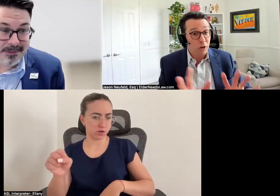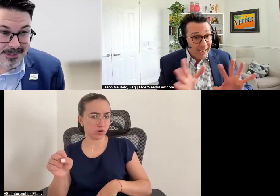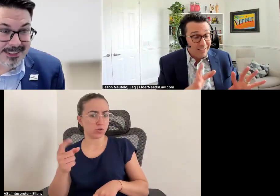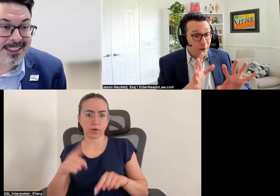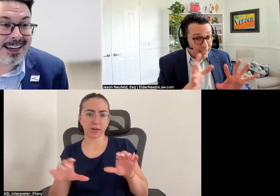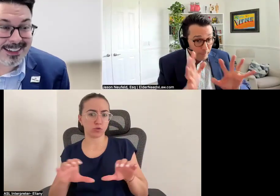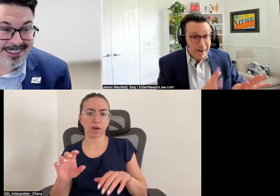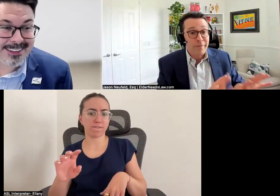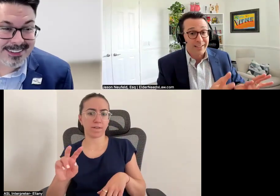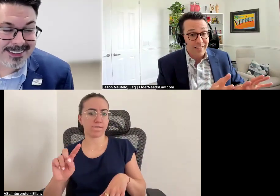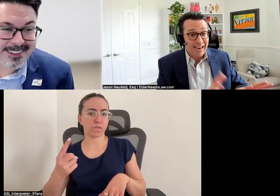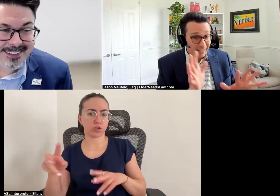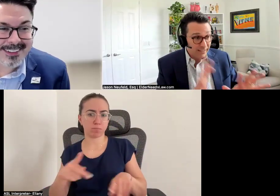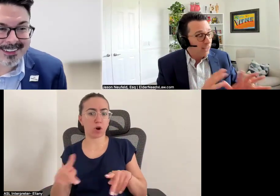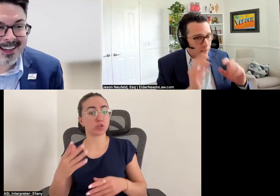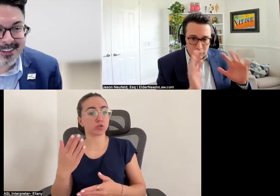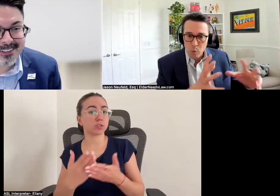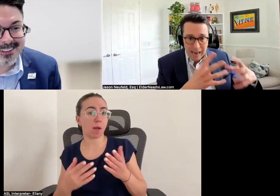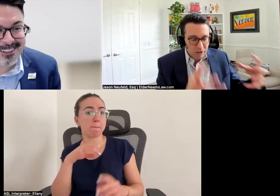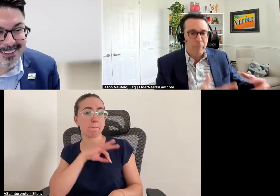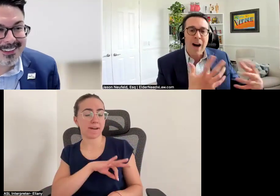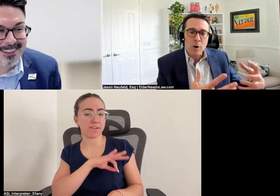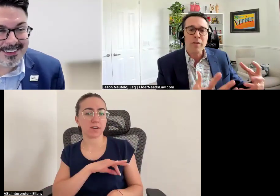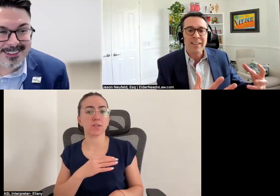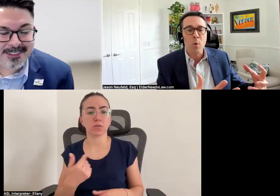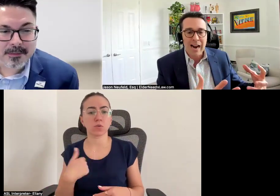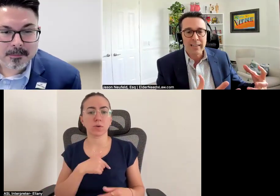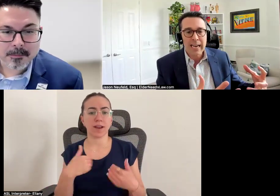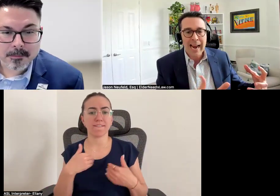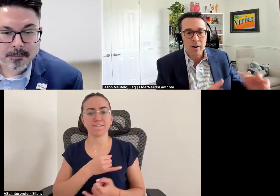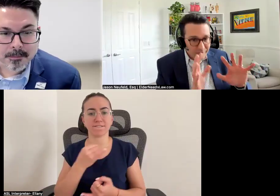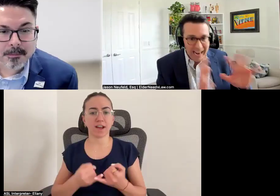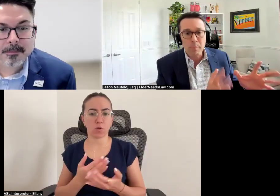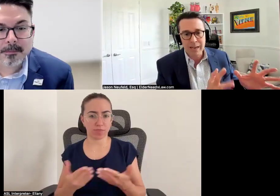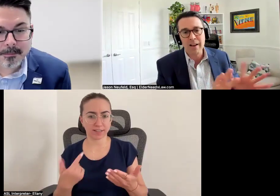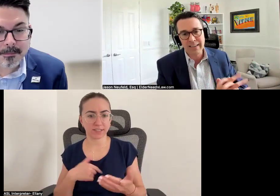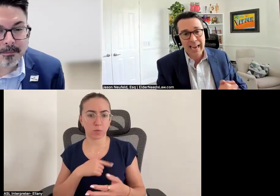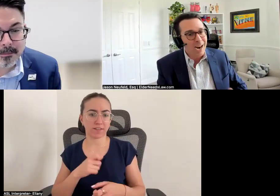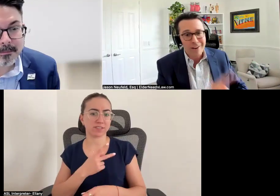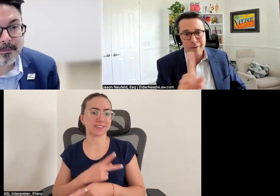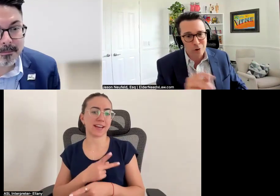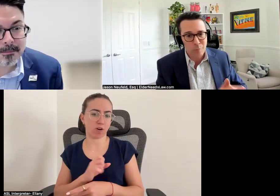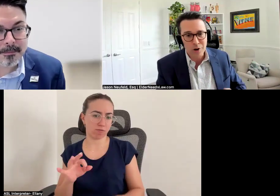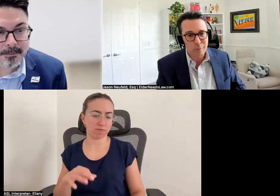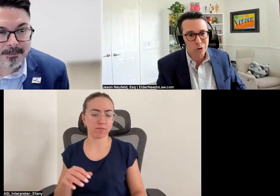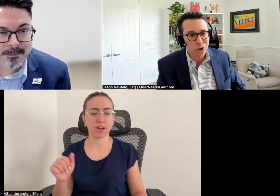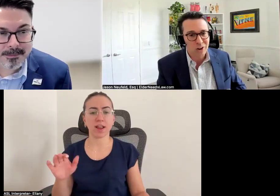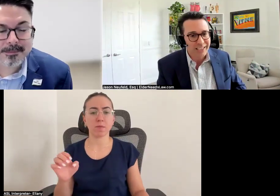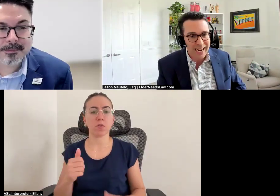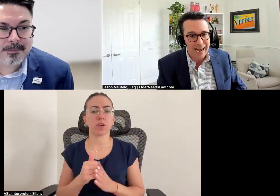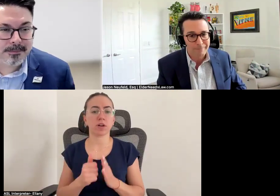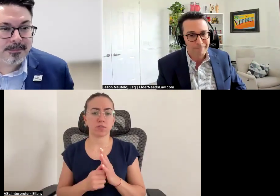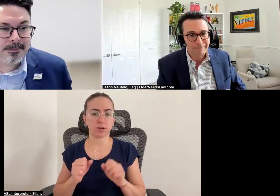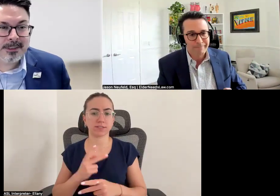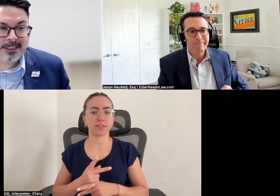point out. So there is a benefit to that, is to say, listen, we have some final things that we got to take care of. ABLE account can take care of it. A first-party special needs